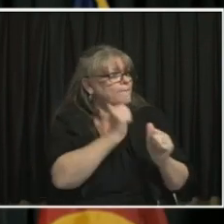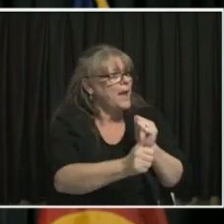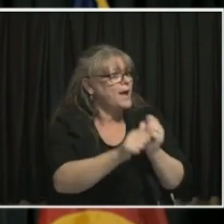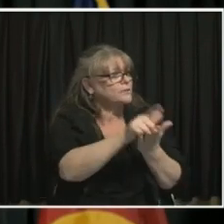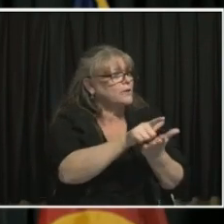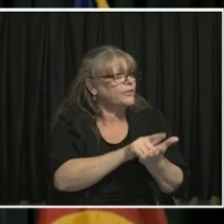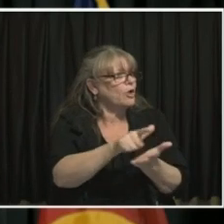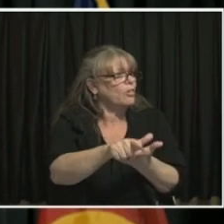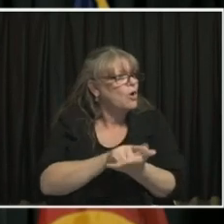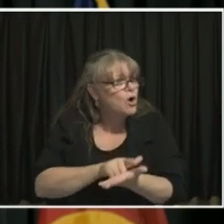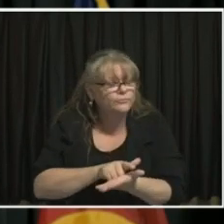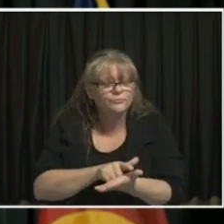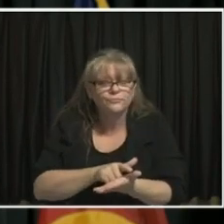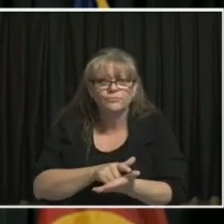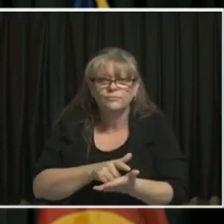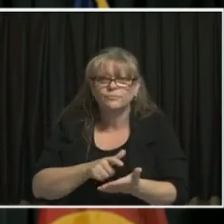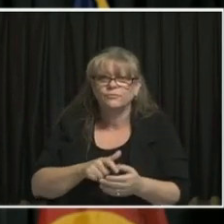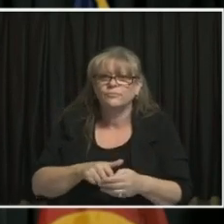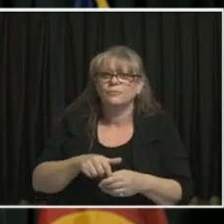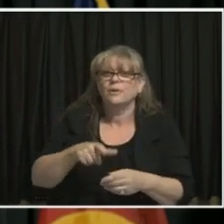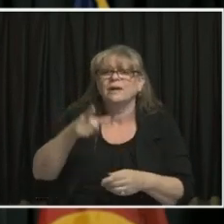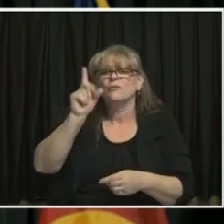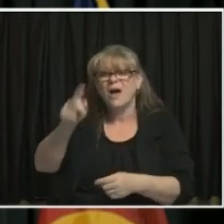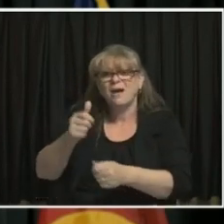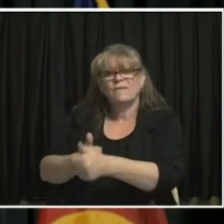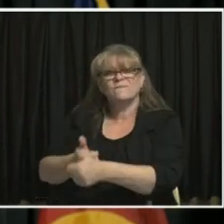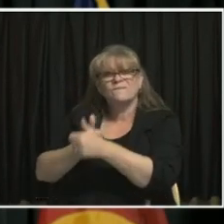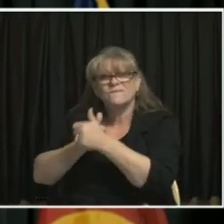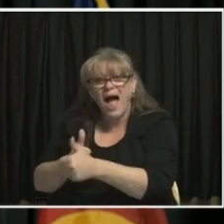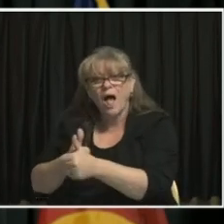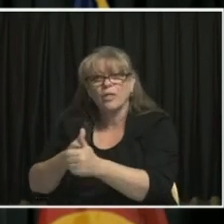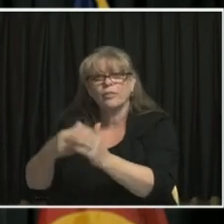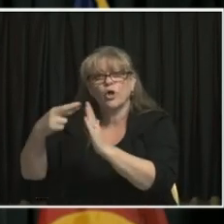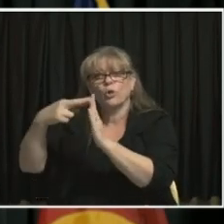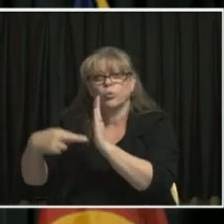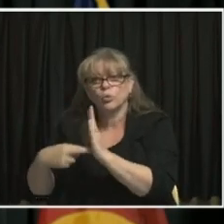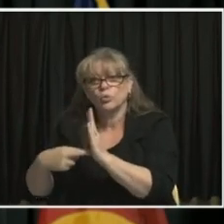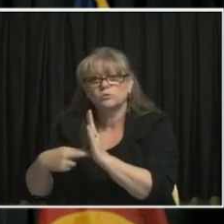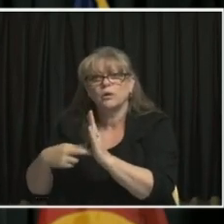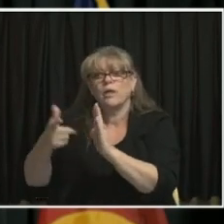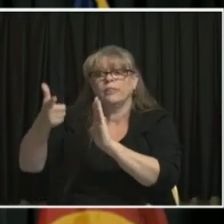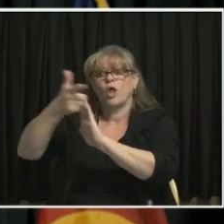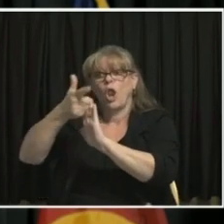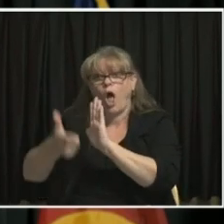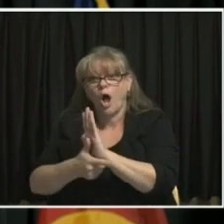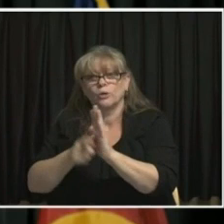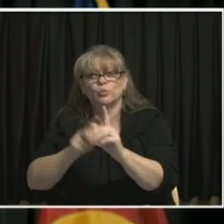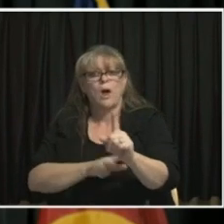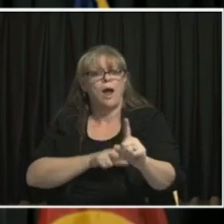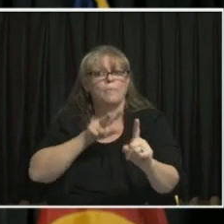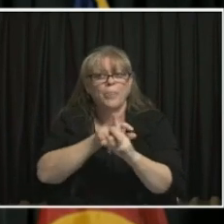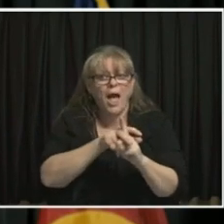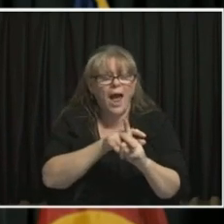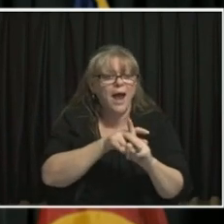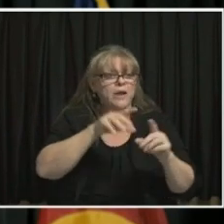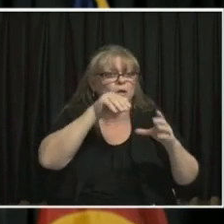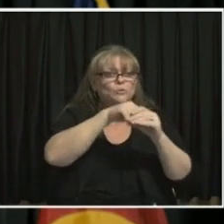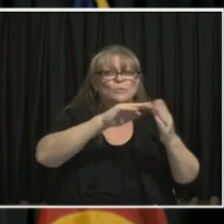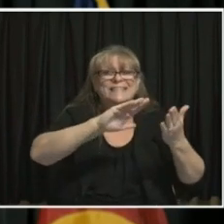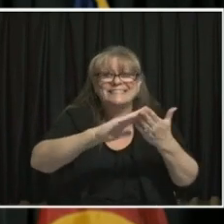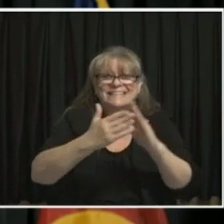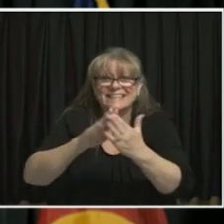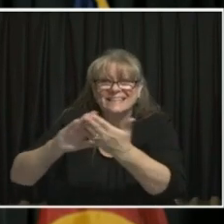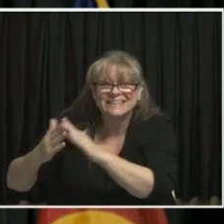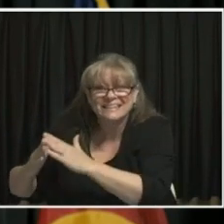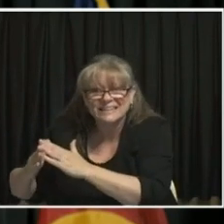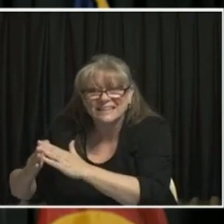law and need to follow the laws and work through legitimate channels to change those laws. Our state